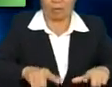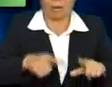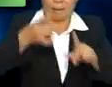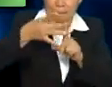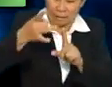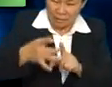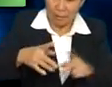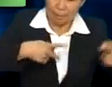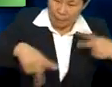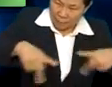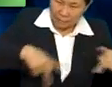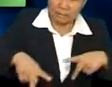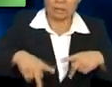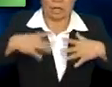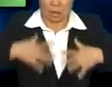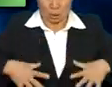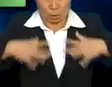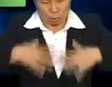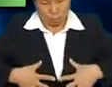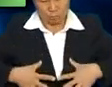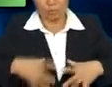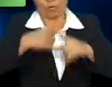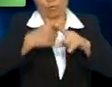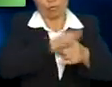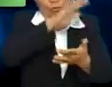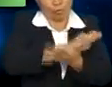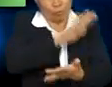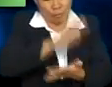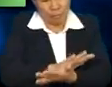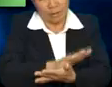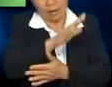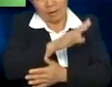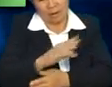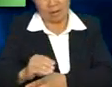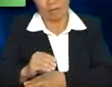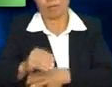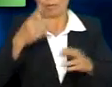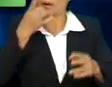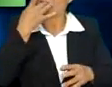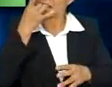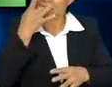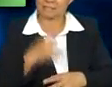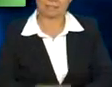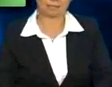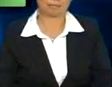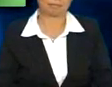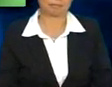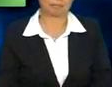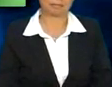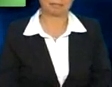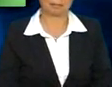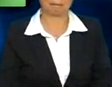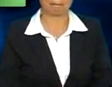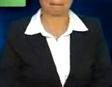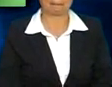from metals, from plastic, from cloth, from paper, and from glass.